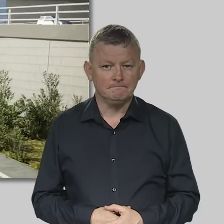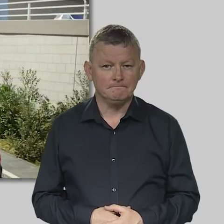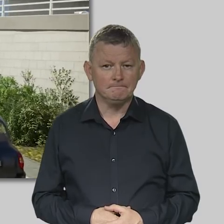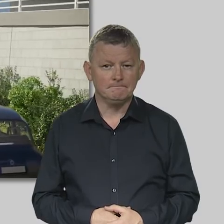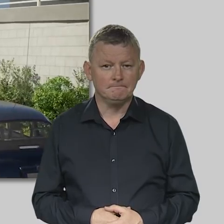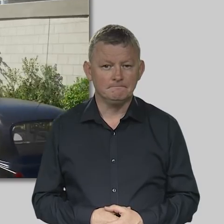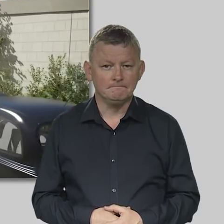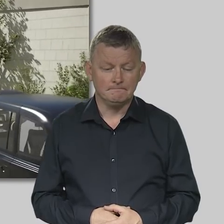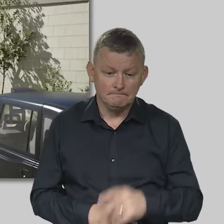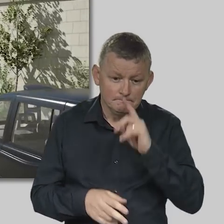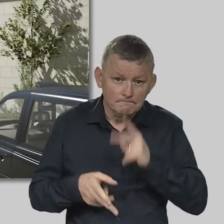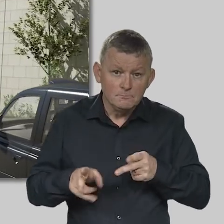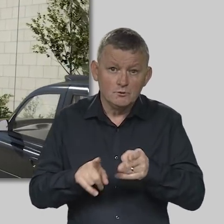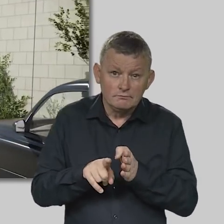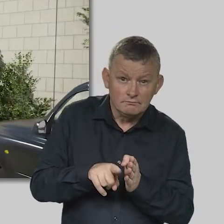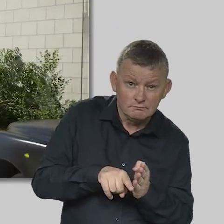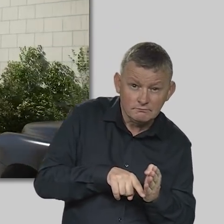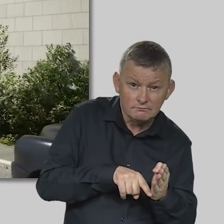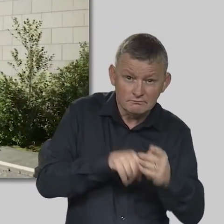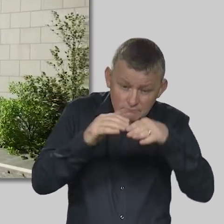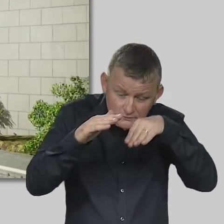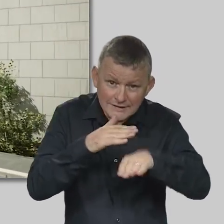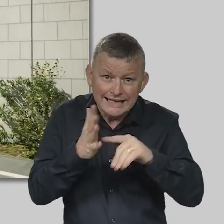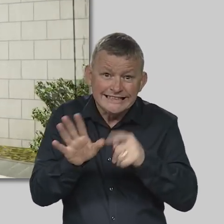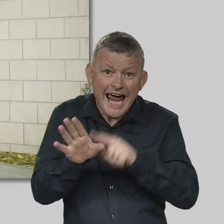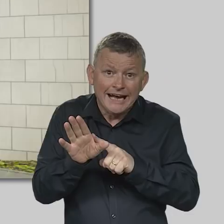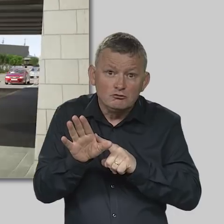Here the road curves and takes us under the Tay Road Bridge.